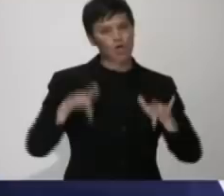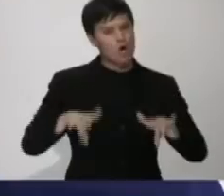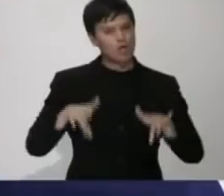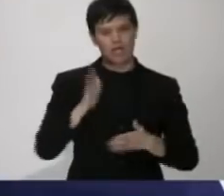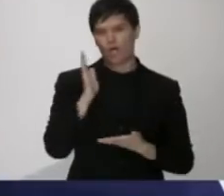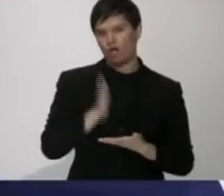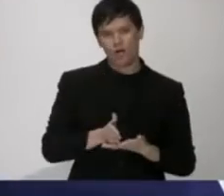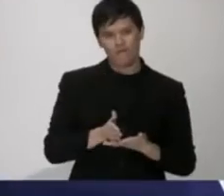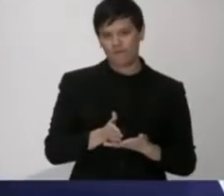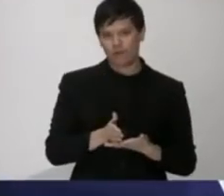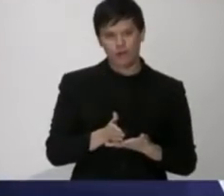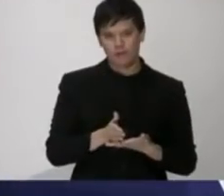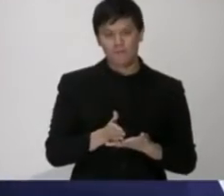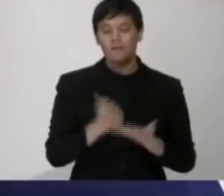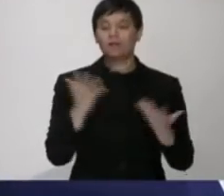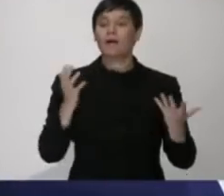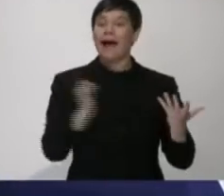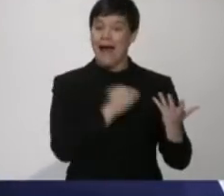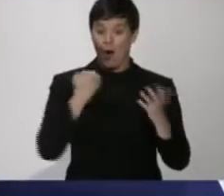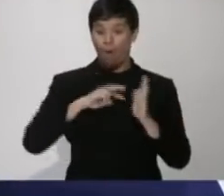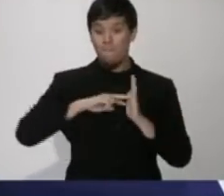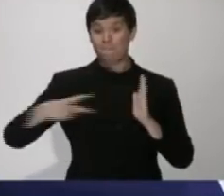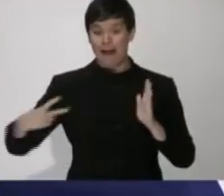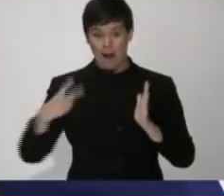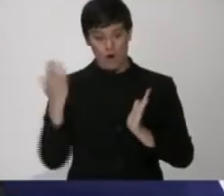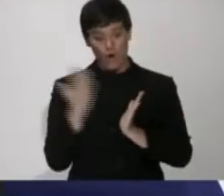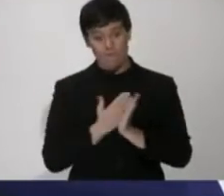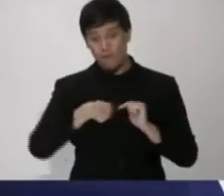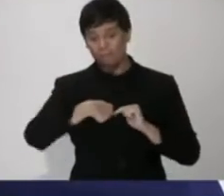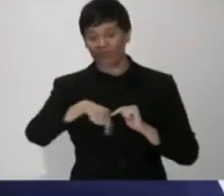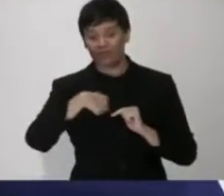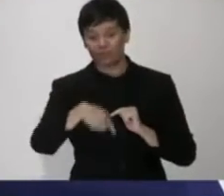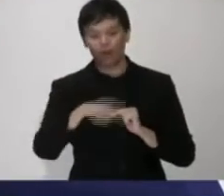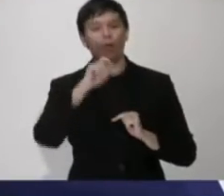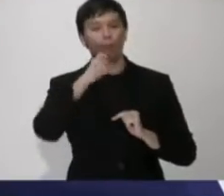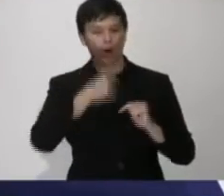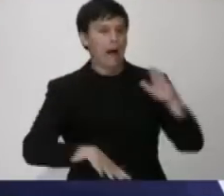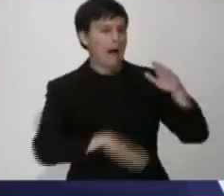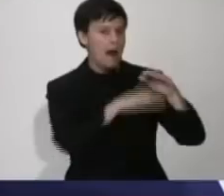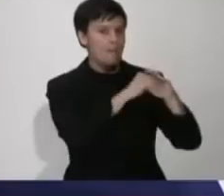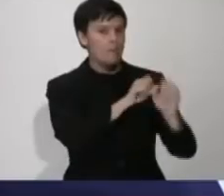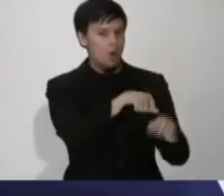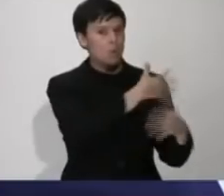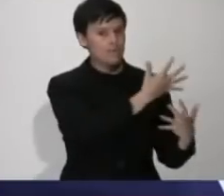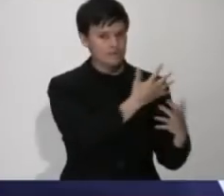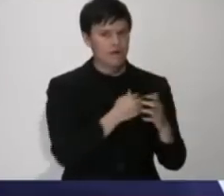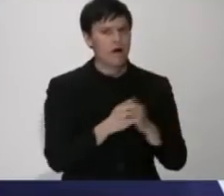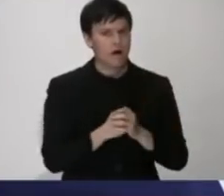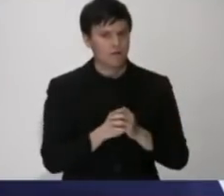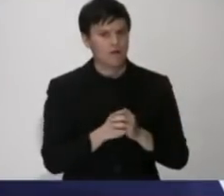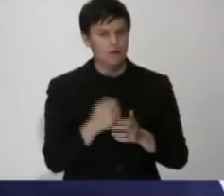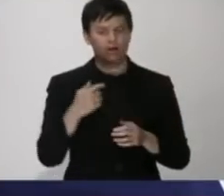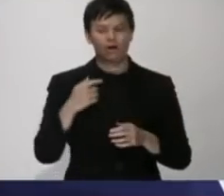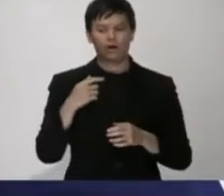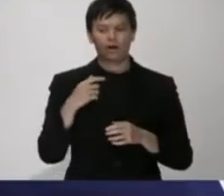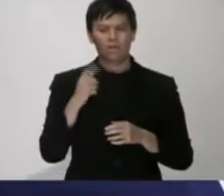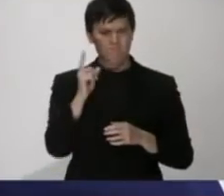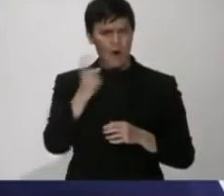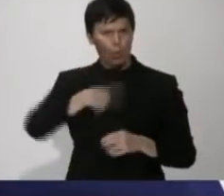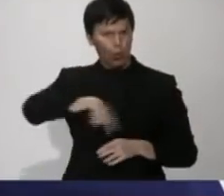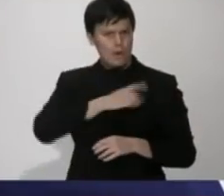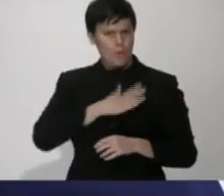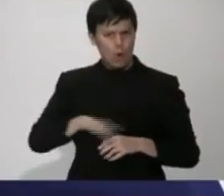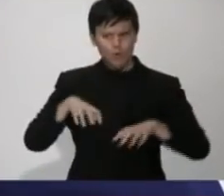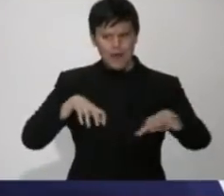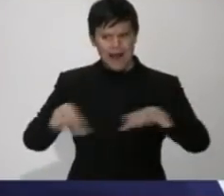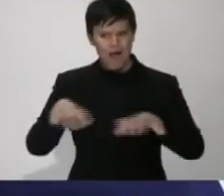scheme will be available by the end of the week. And so in order to get that rapidity of money going out the door, we had to stick with the